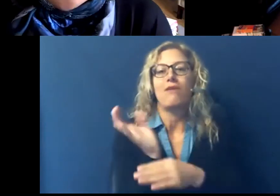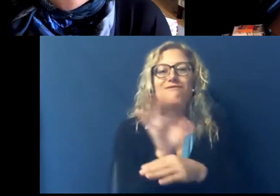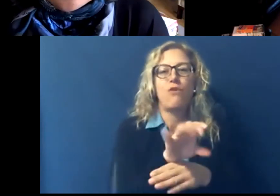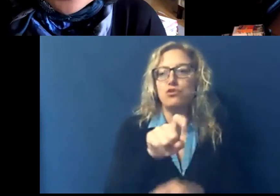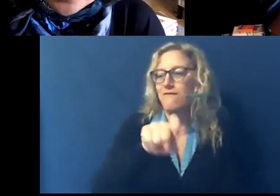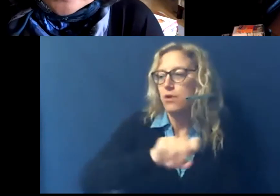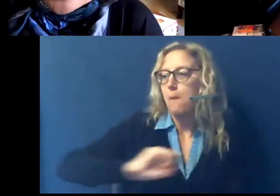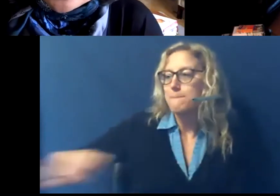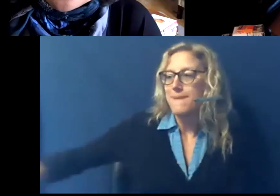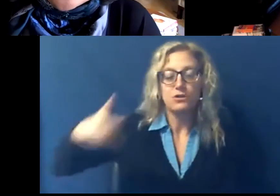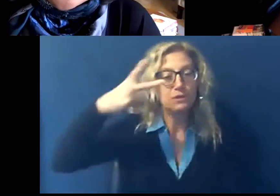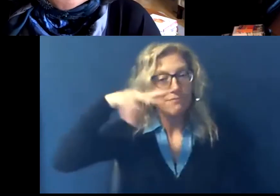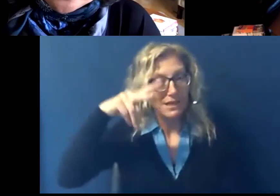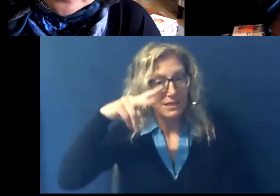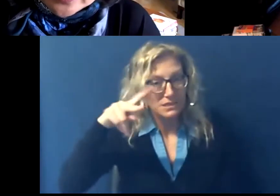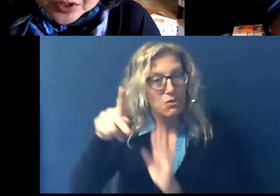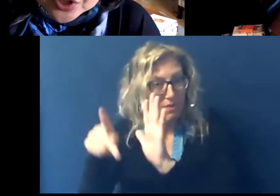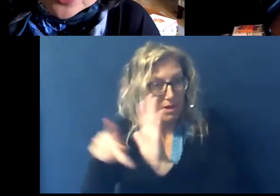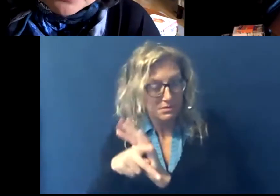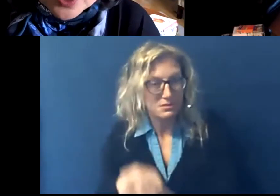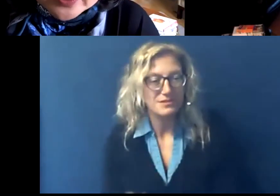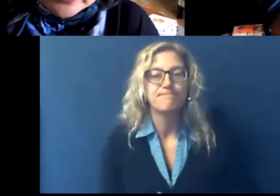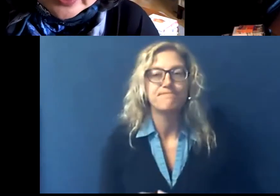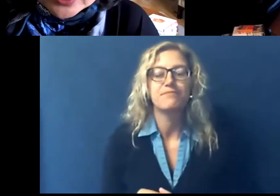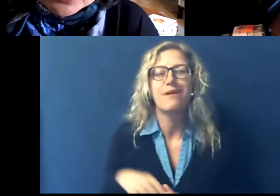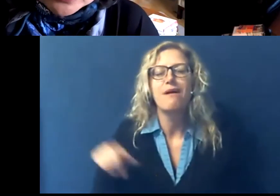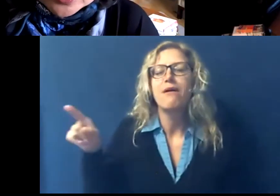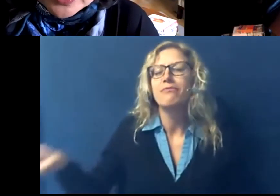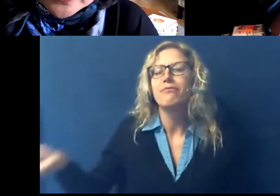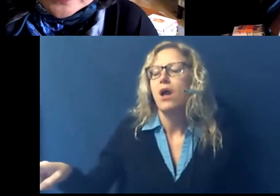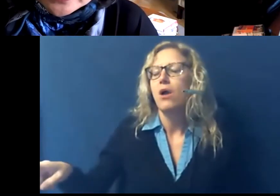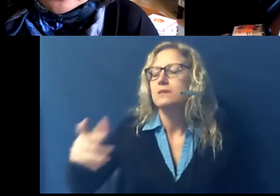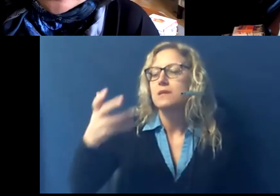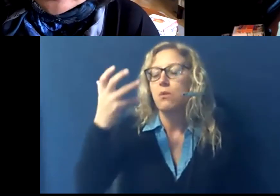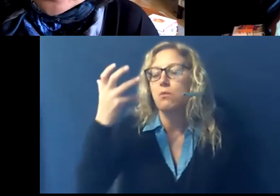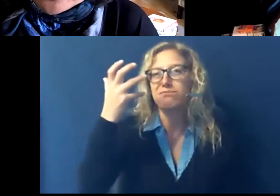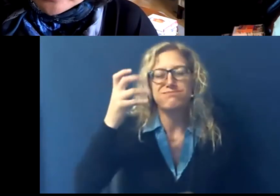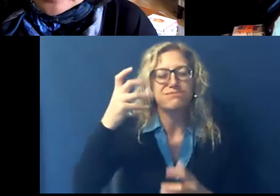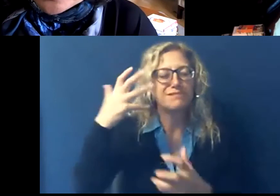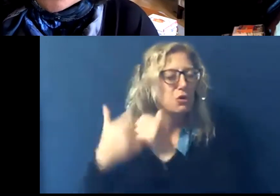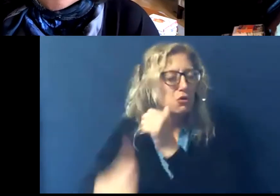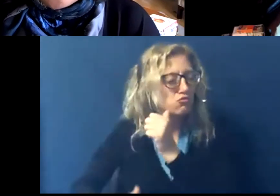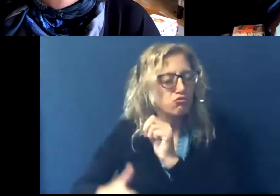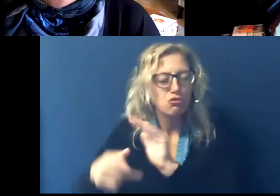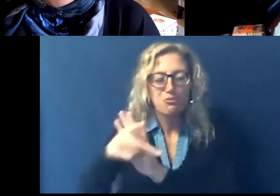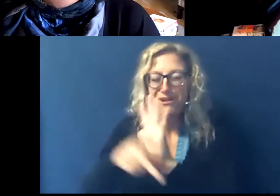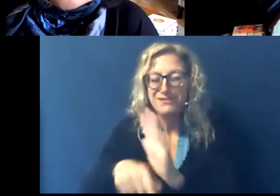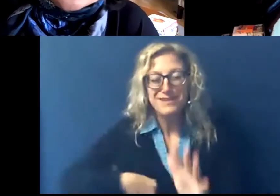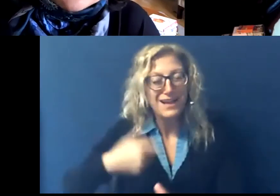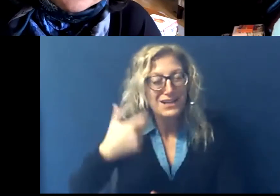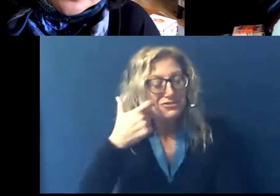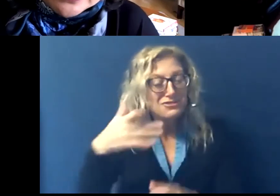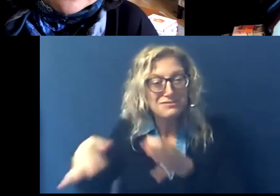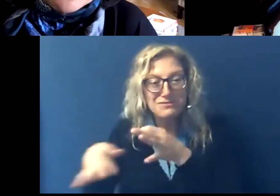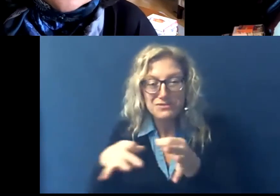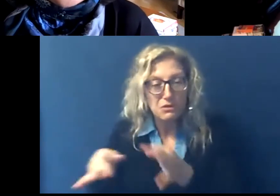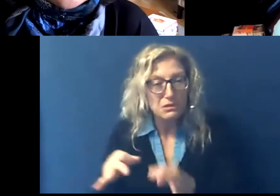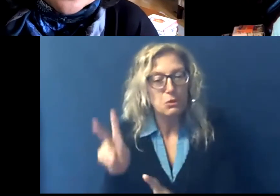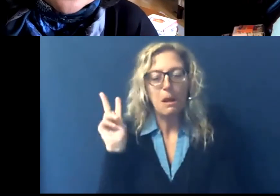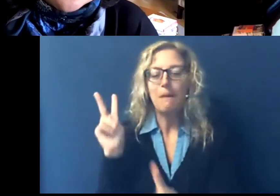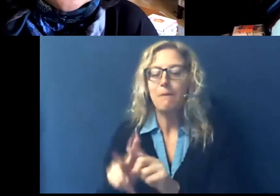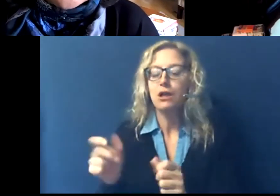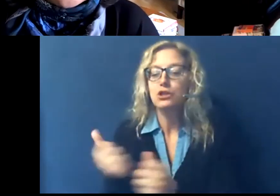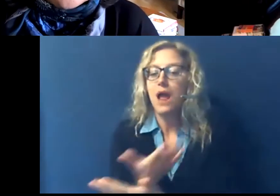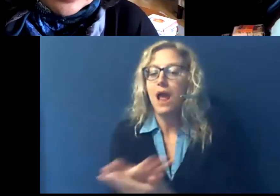Mexico policy. This was the extraordinarily cruel policy that I described. Applies to everyone except